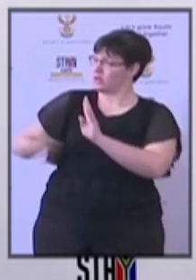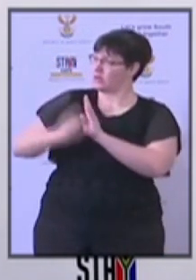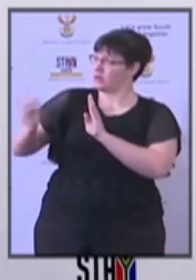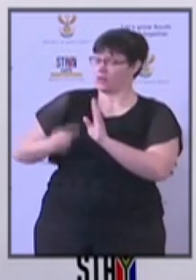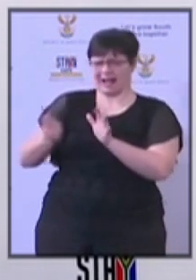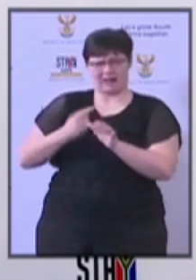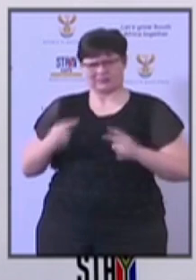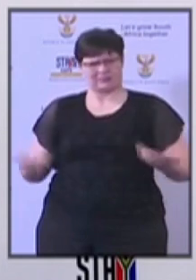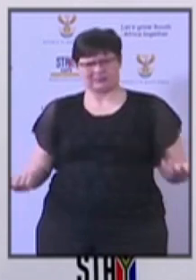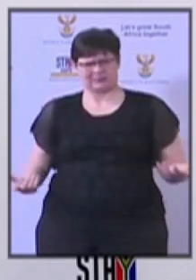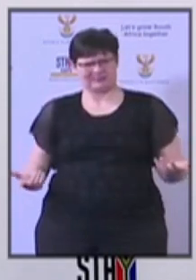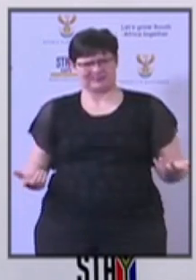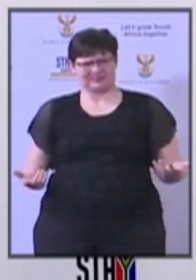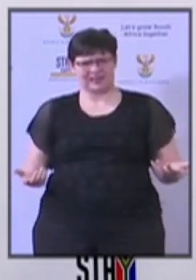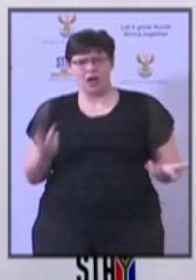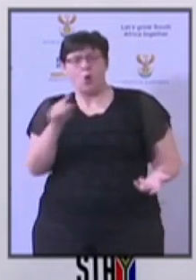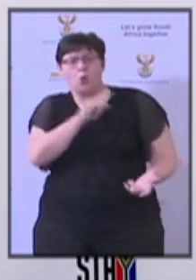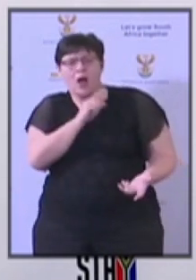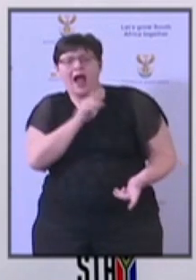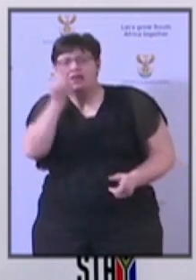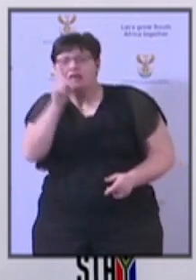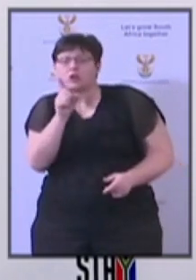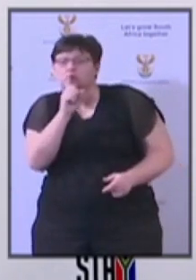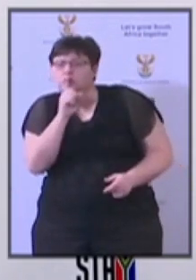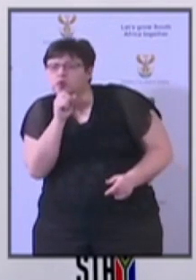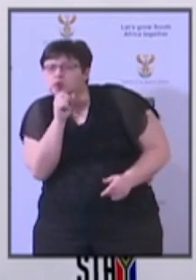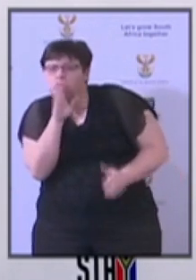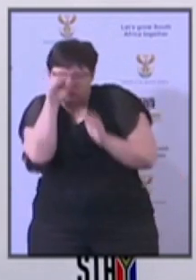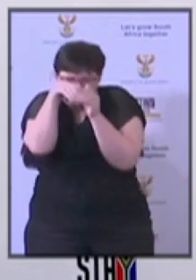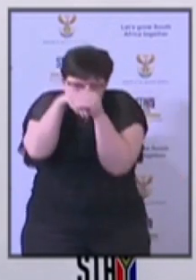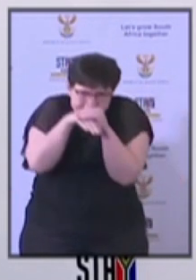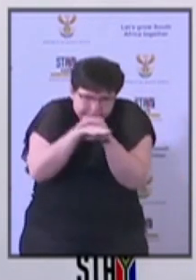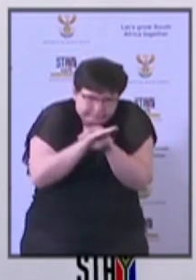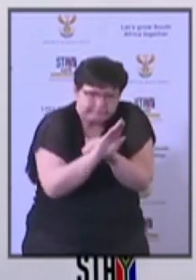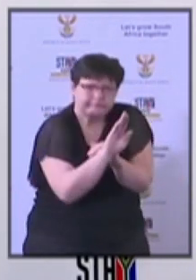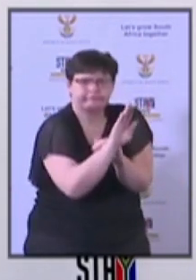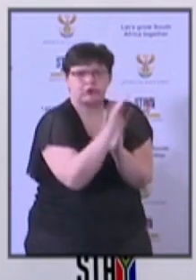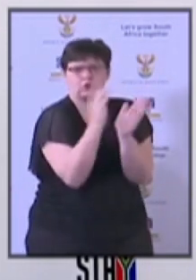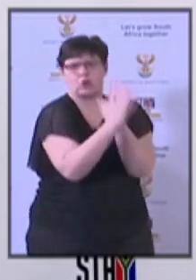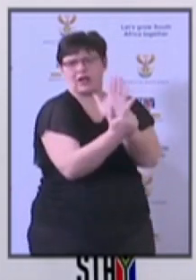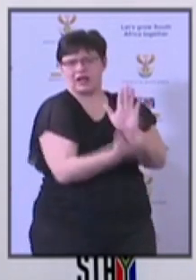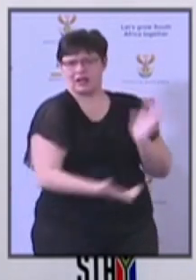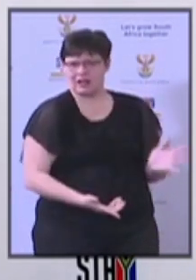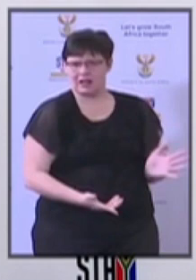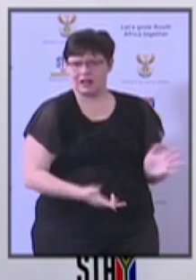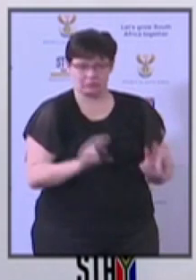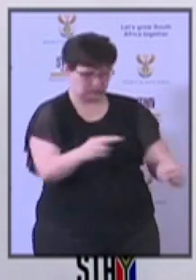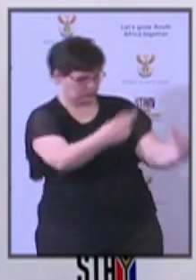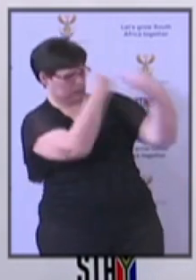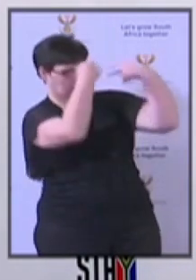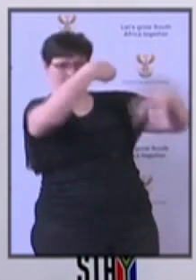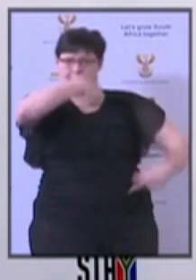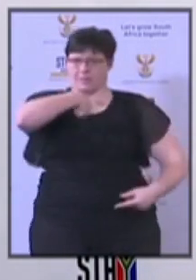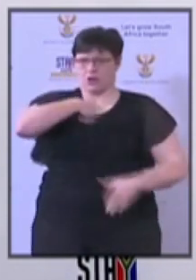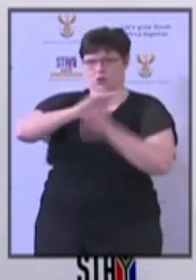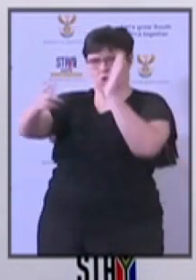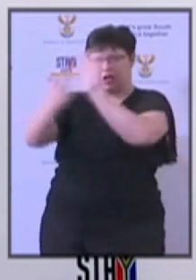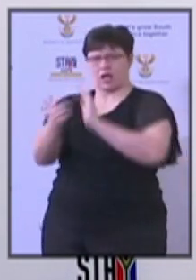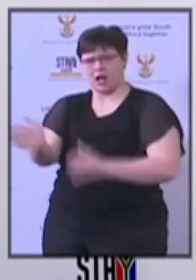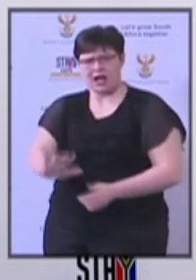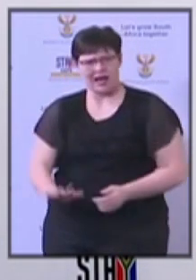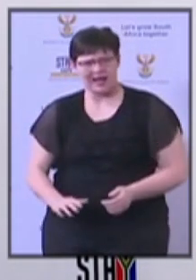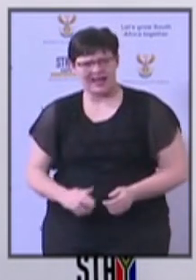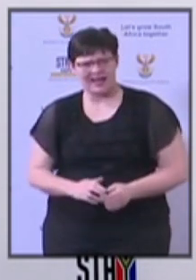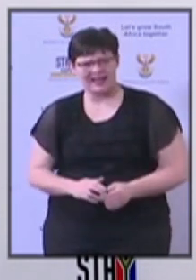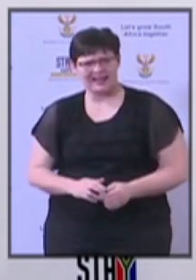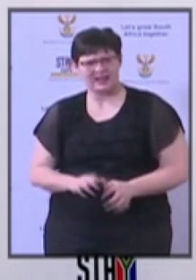they did exactly that. They came illegally without anybody knowing. And many of them don't want to be seen. I've had people